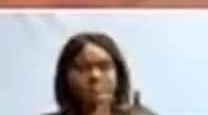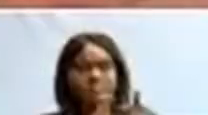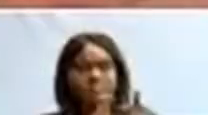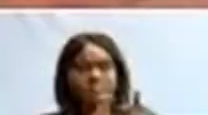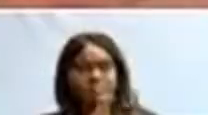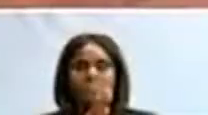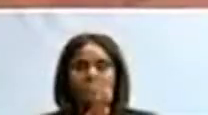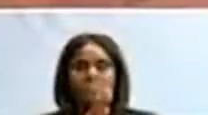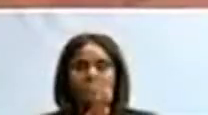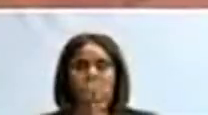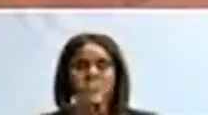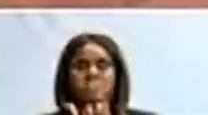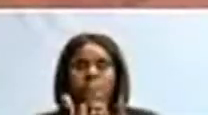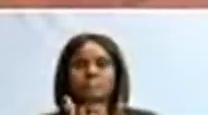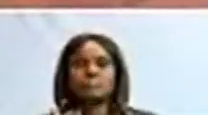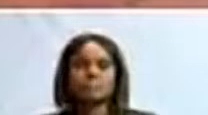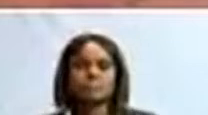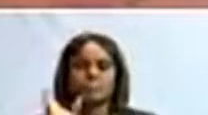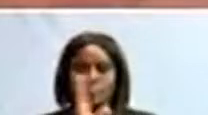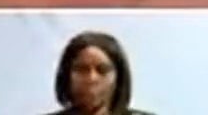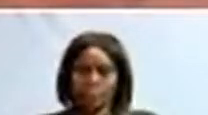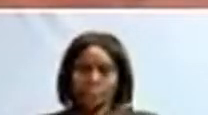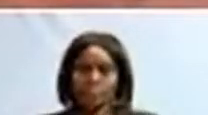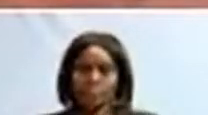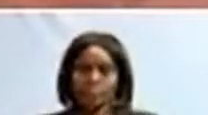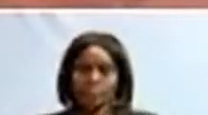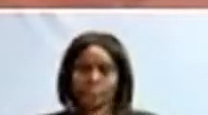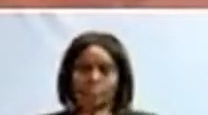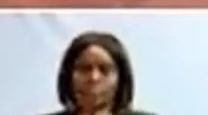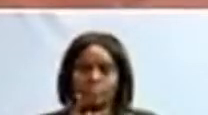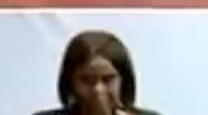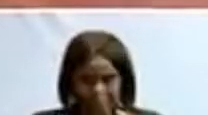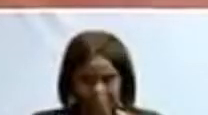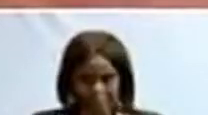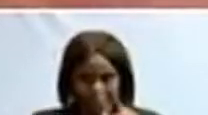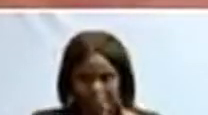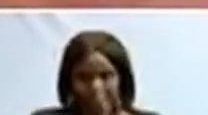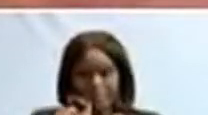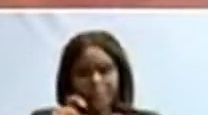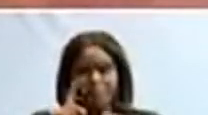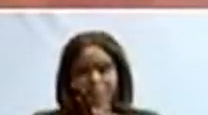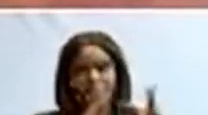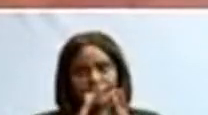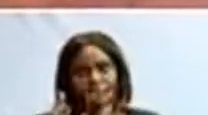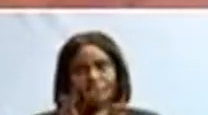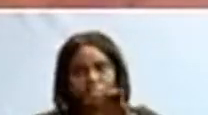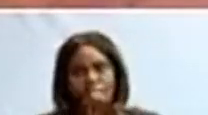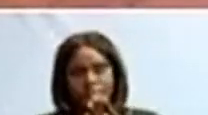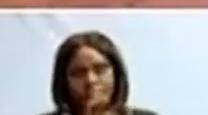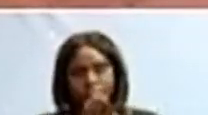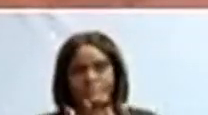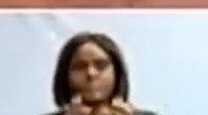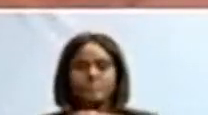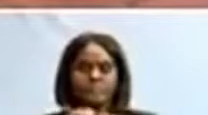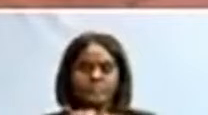document was submitted here, then we need to prepare an addendum